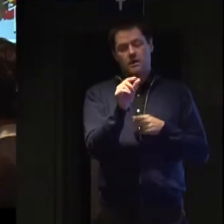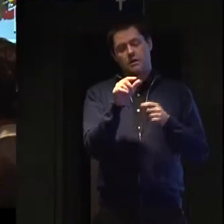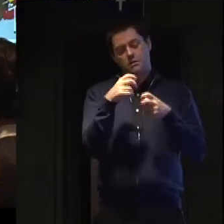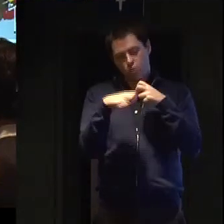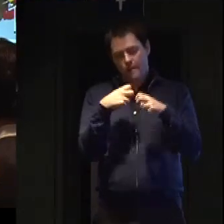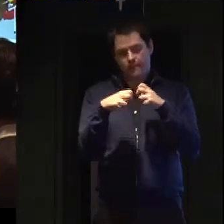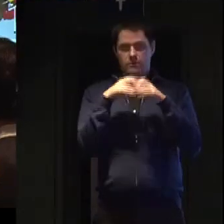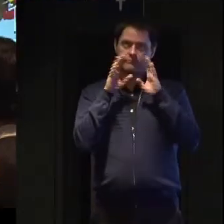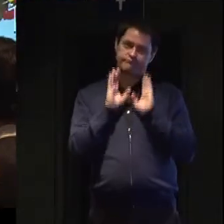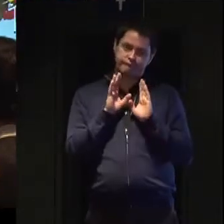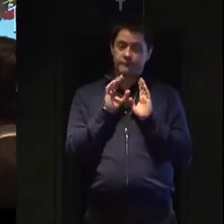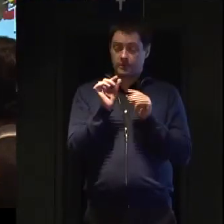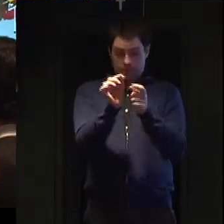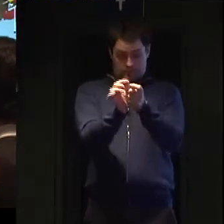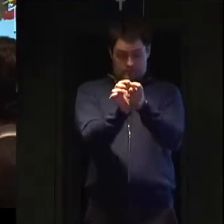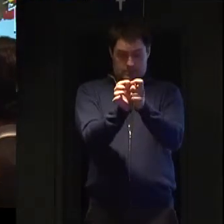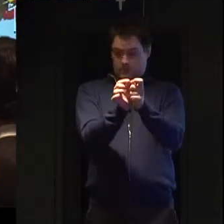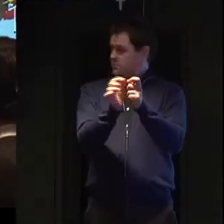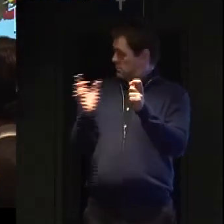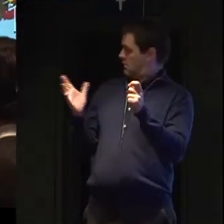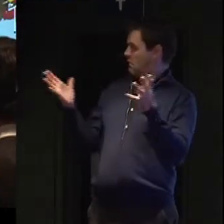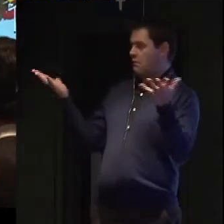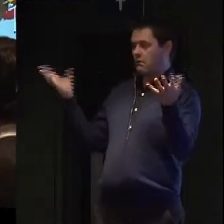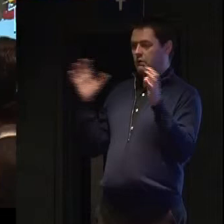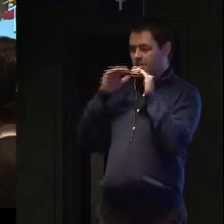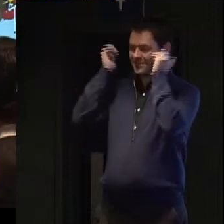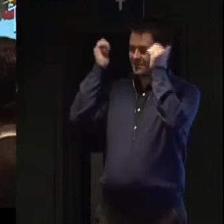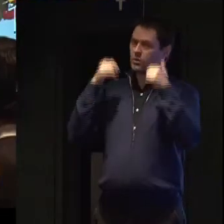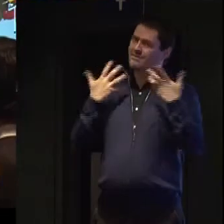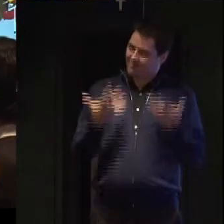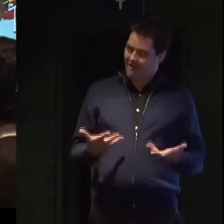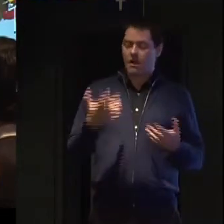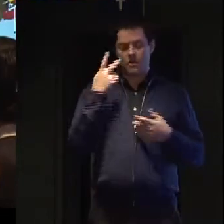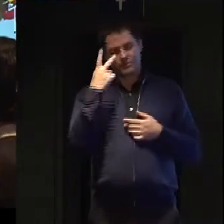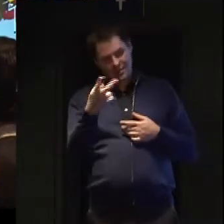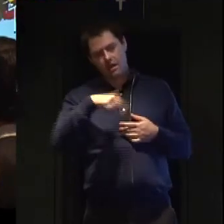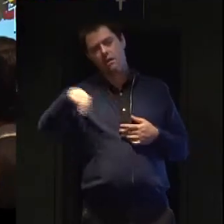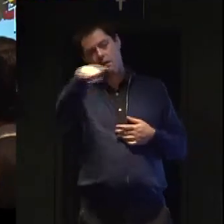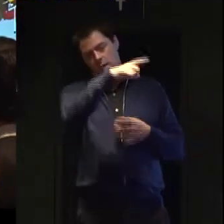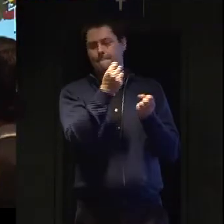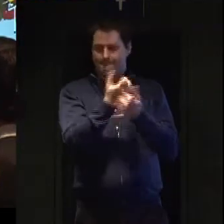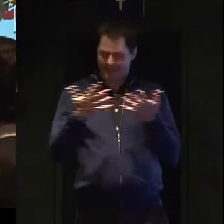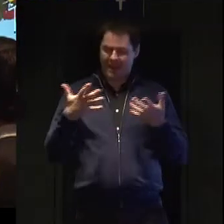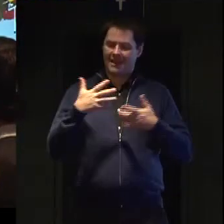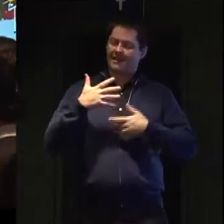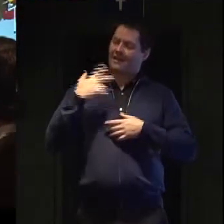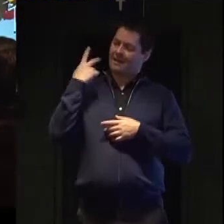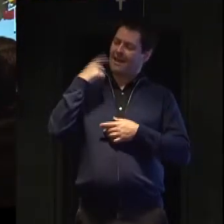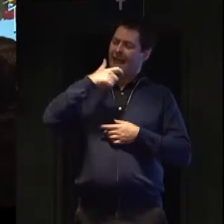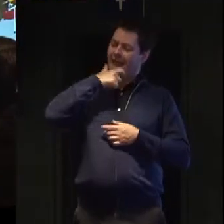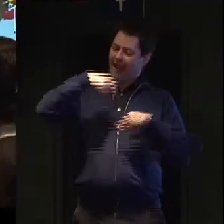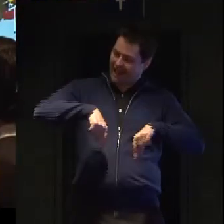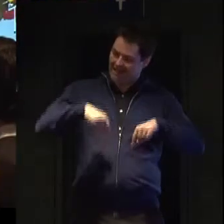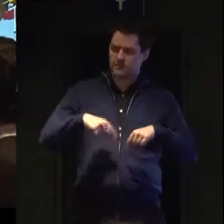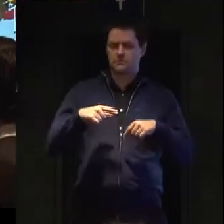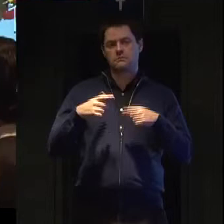way as everybody else. I think we've come a long way. I think that there's a much better understanding in the English game of accessibility than there used